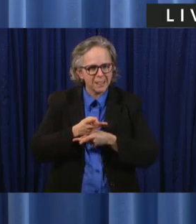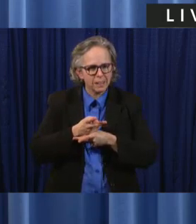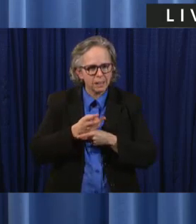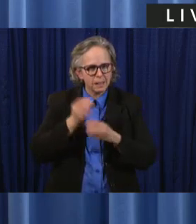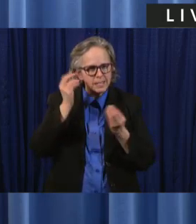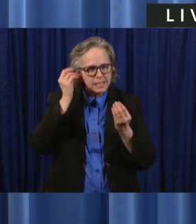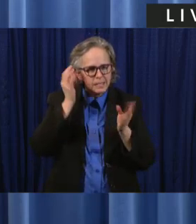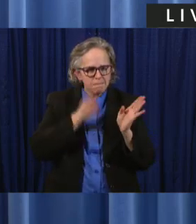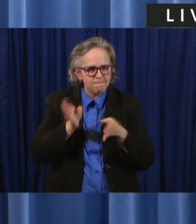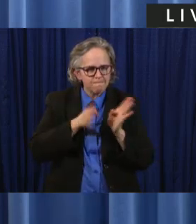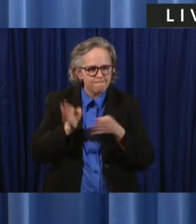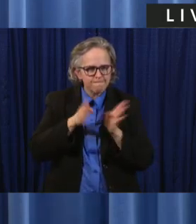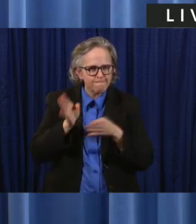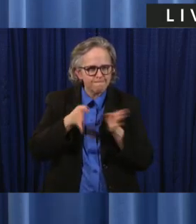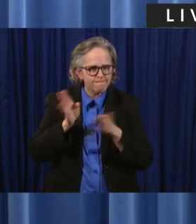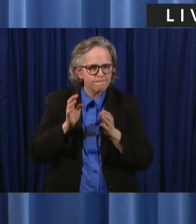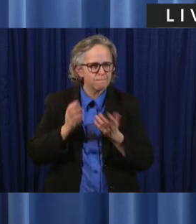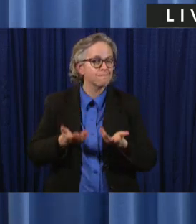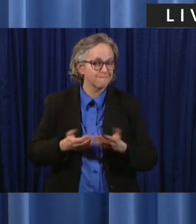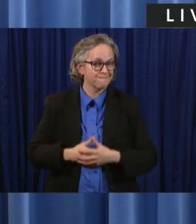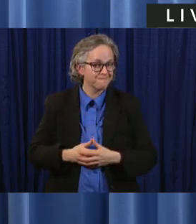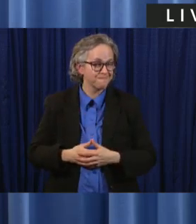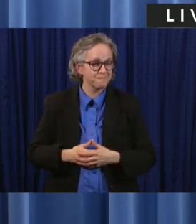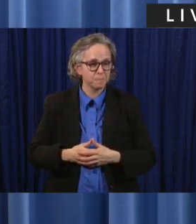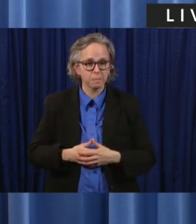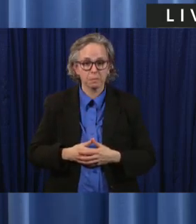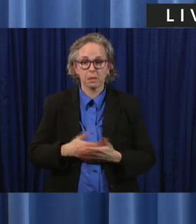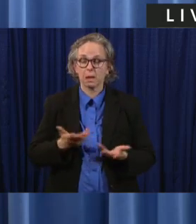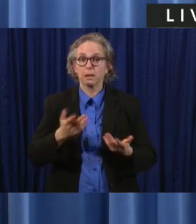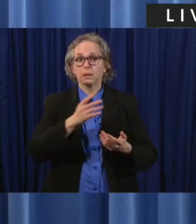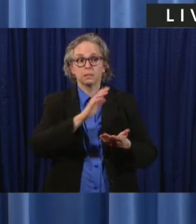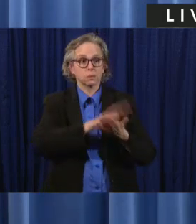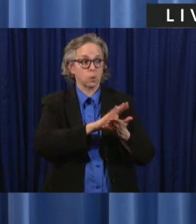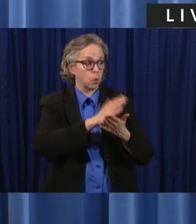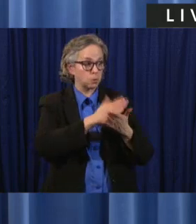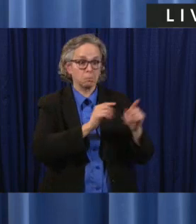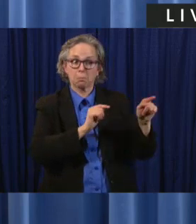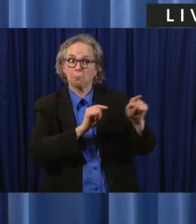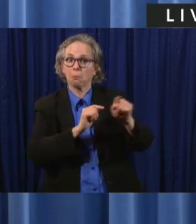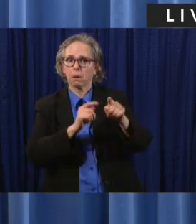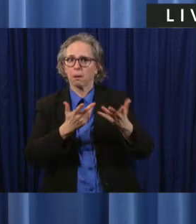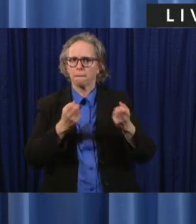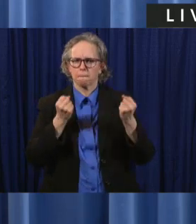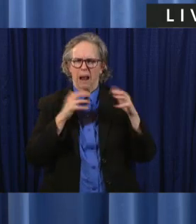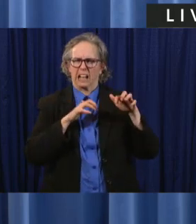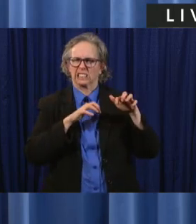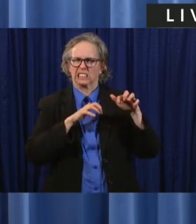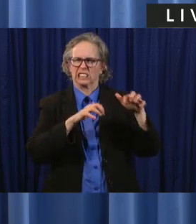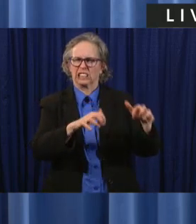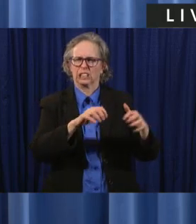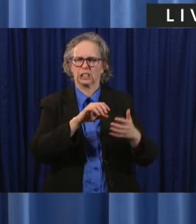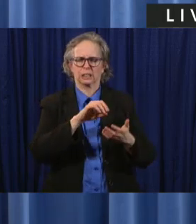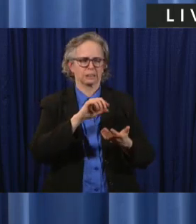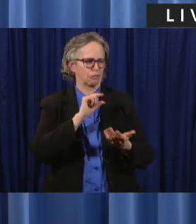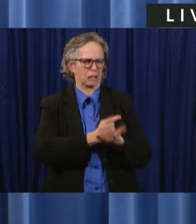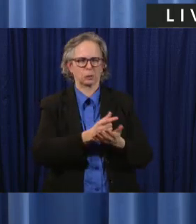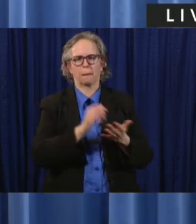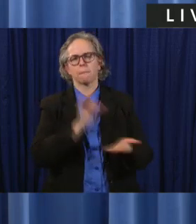it out. Some schools, just because of how many students they have in graduation class, probably can't do it very well or can't